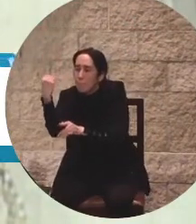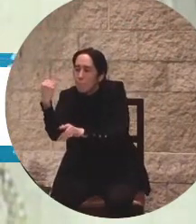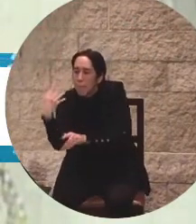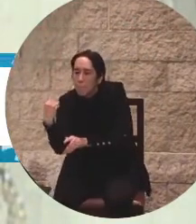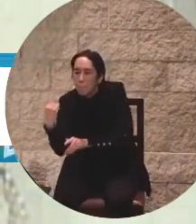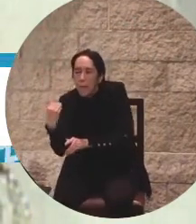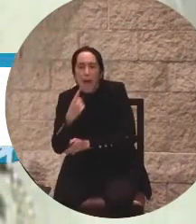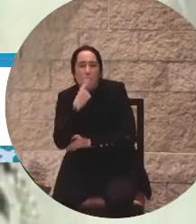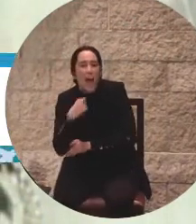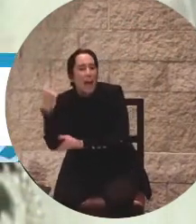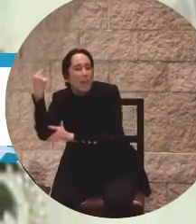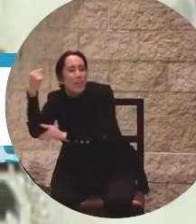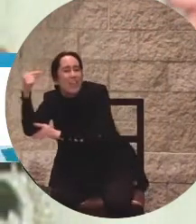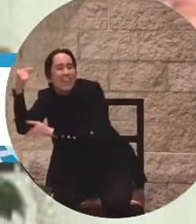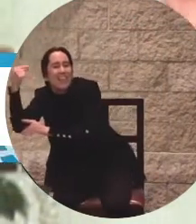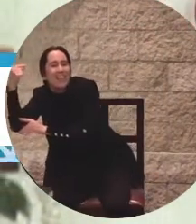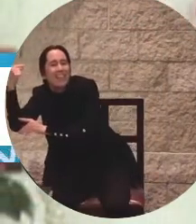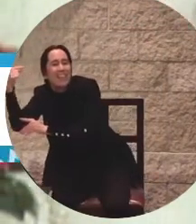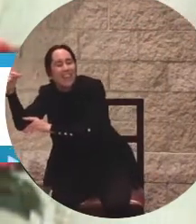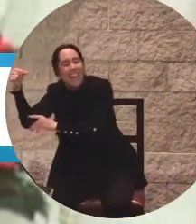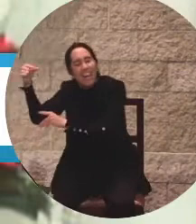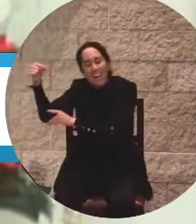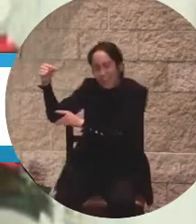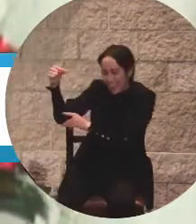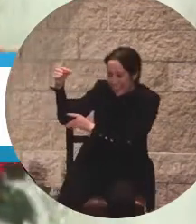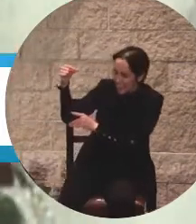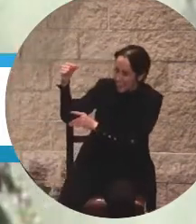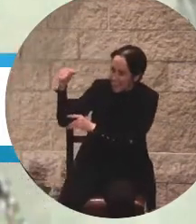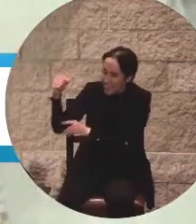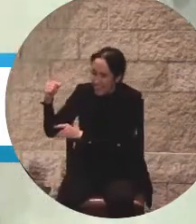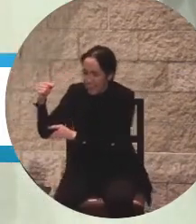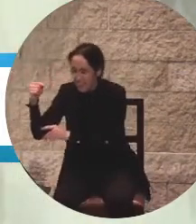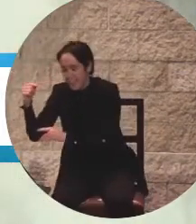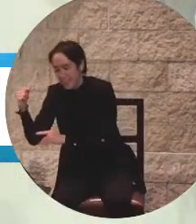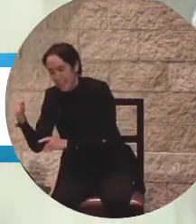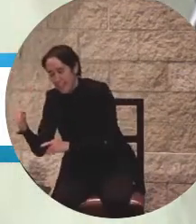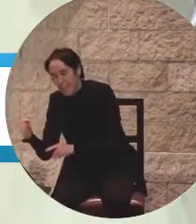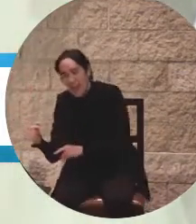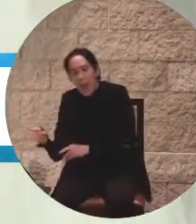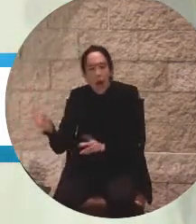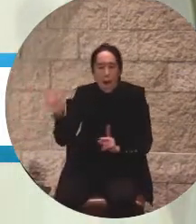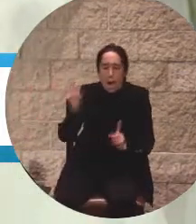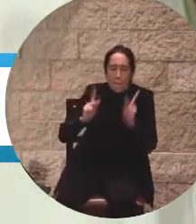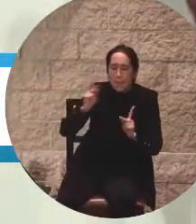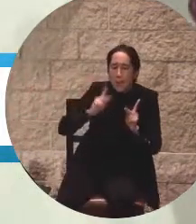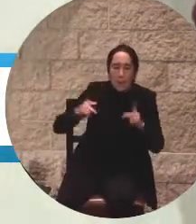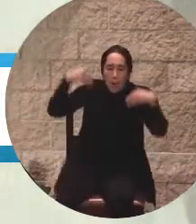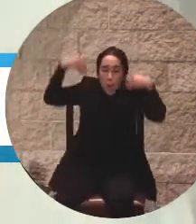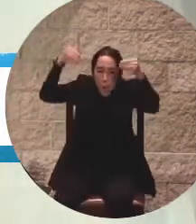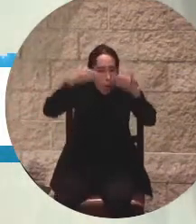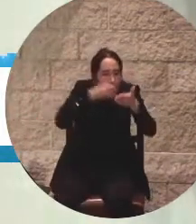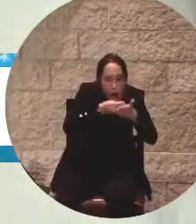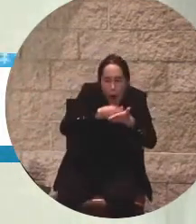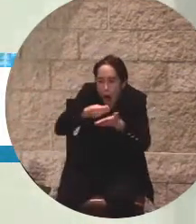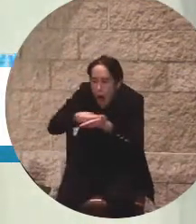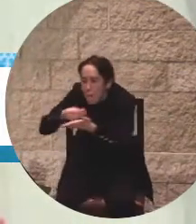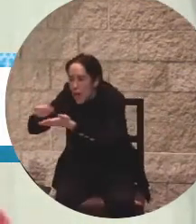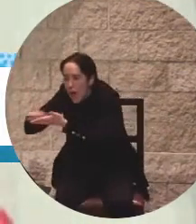a bright red and green as the shoppers rush